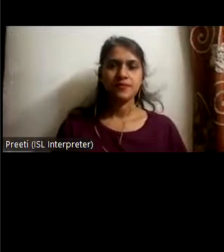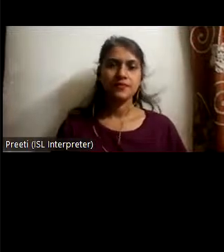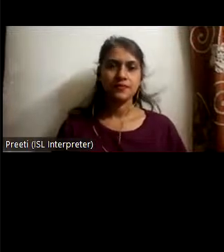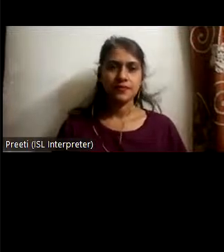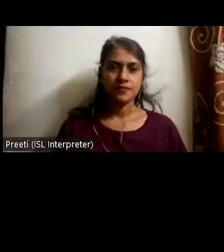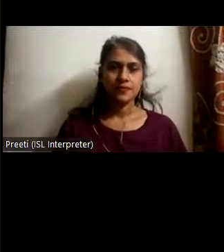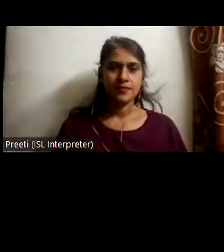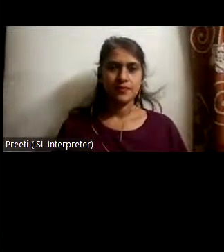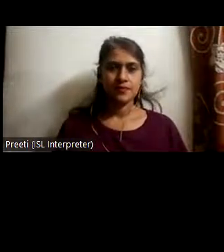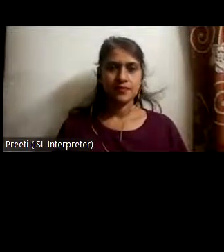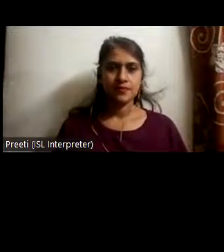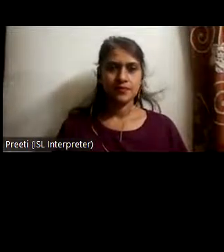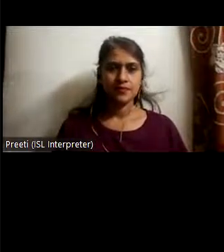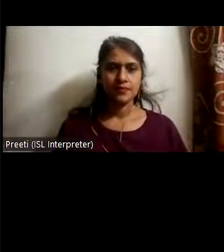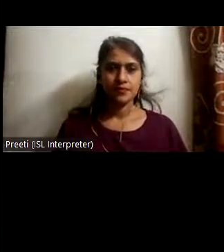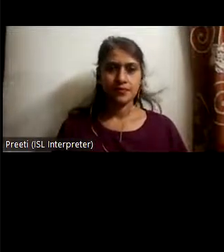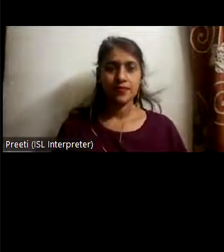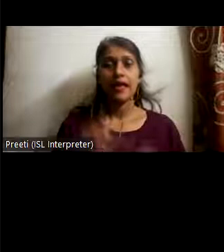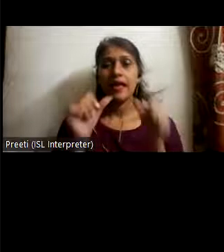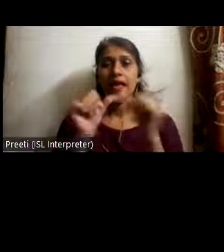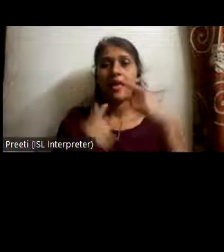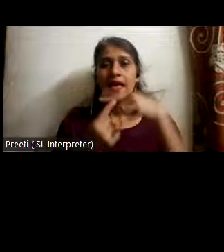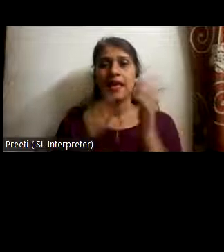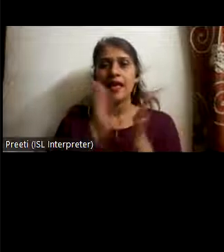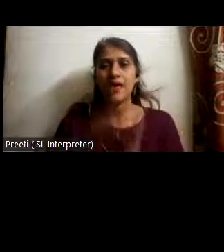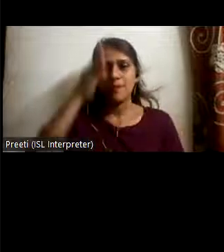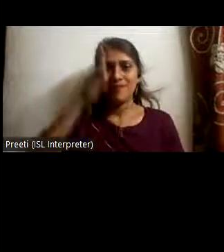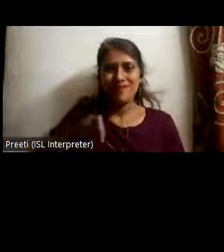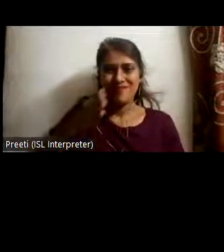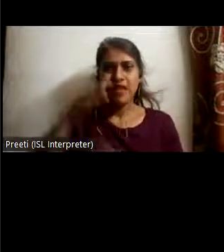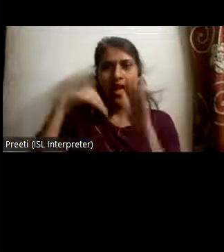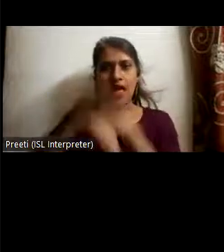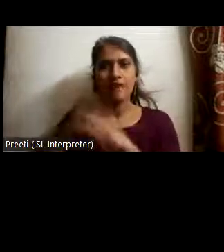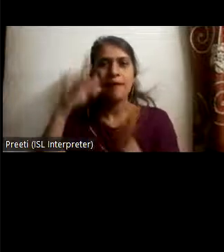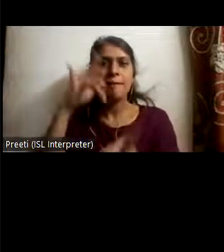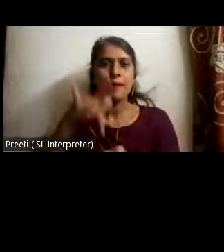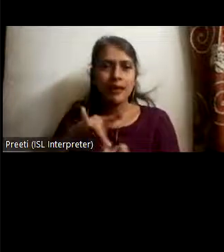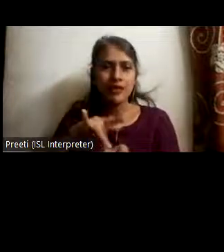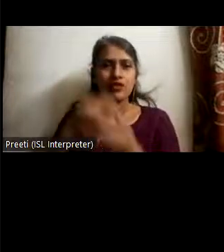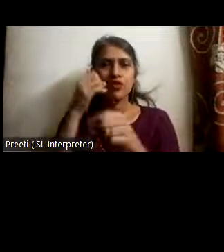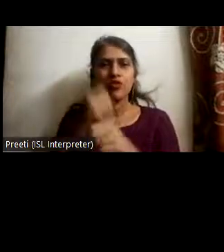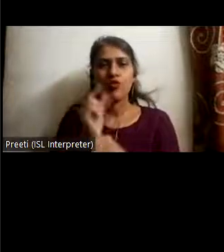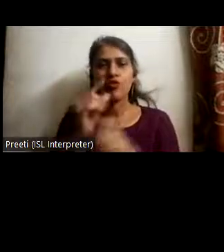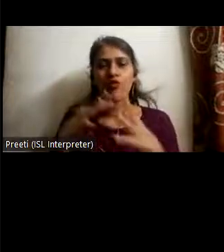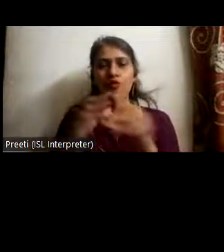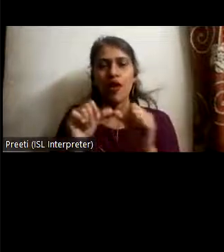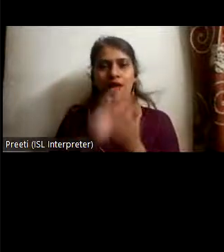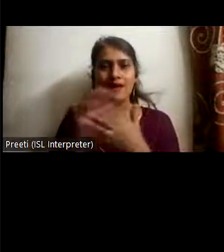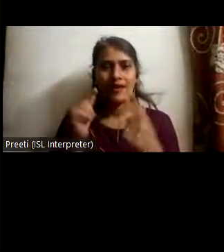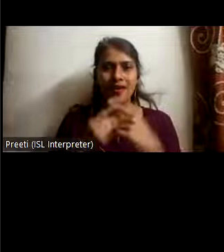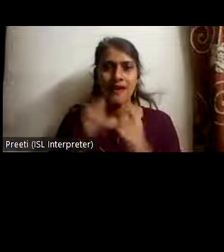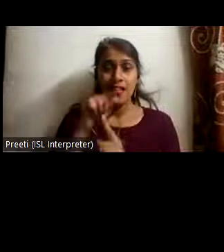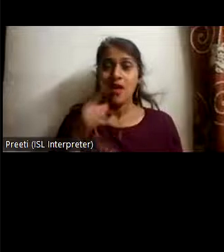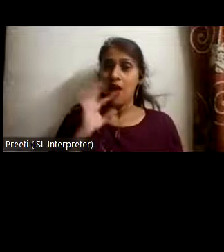So this is an ATM here in Guwahati. Probably the contractor was told that the ATM needs a ramp. He built a ramp, but with